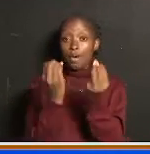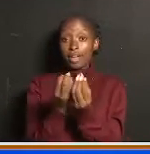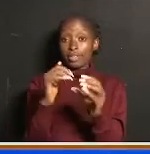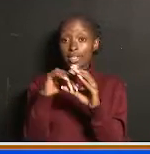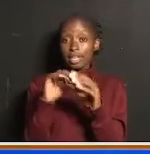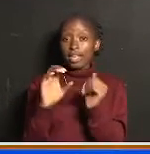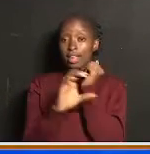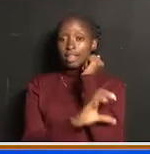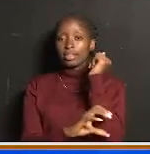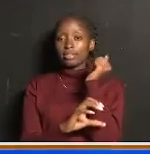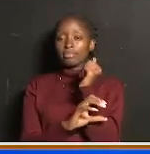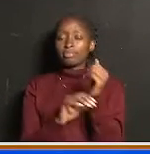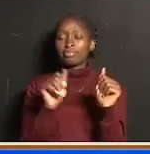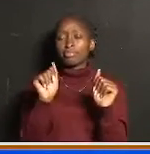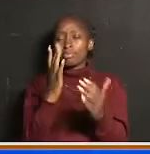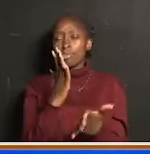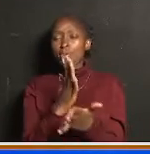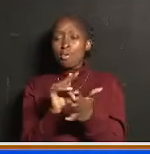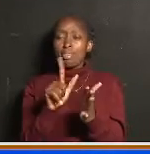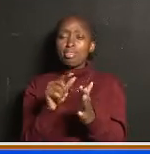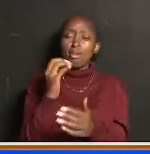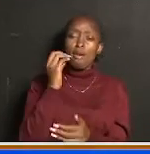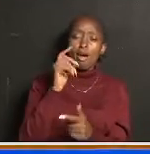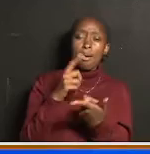problem, come for him.